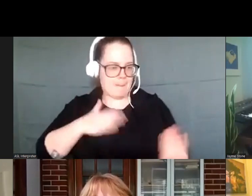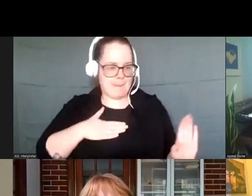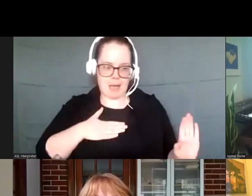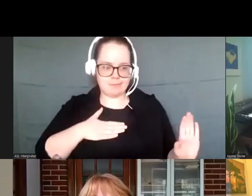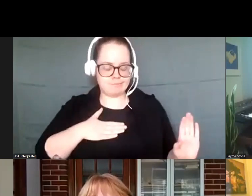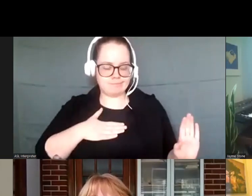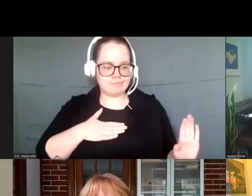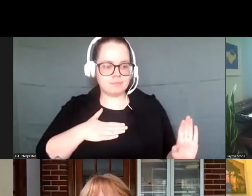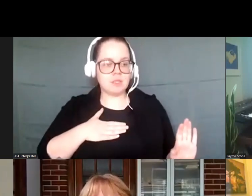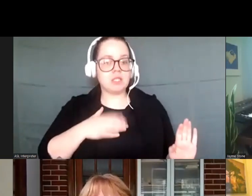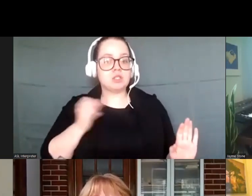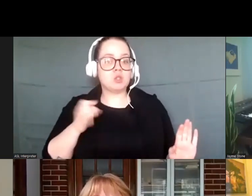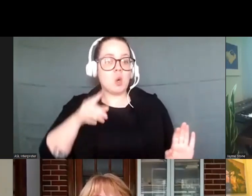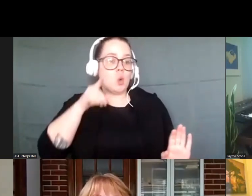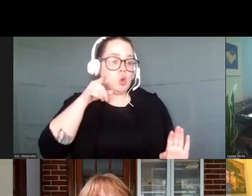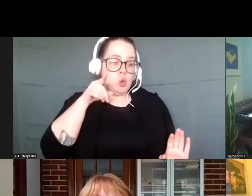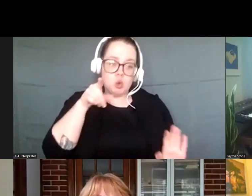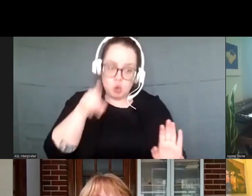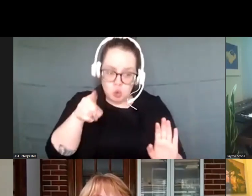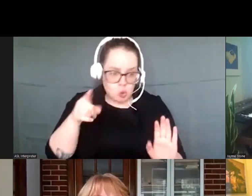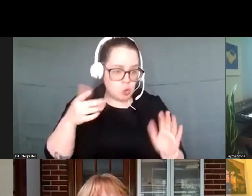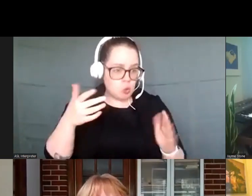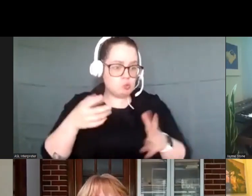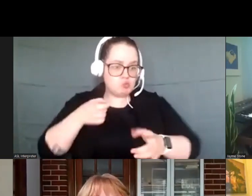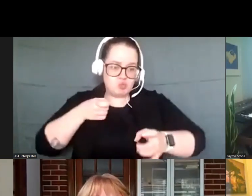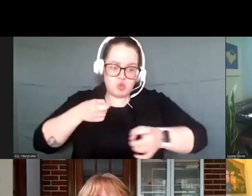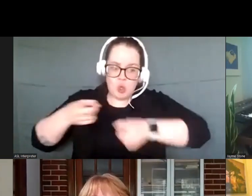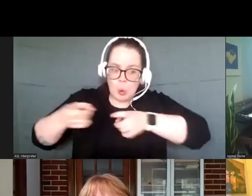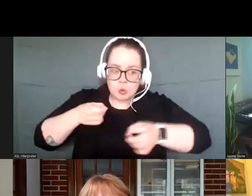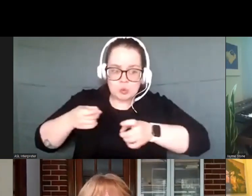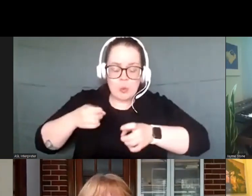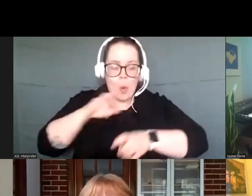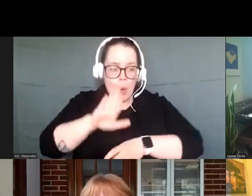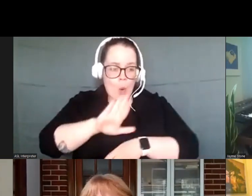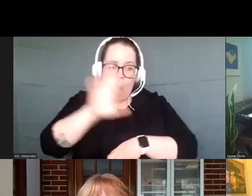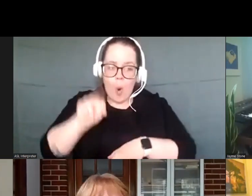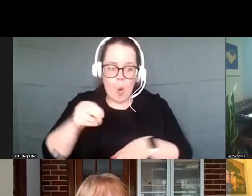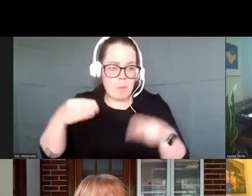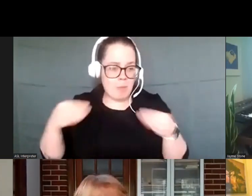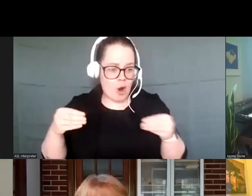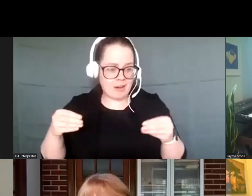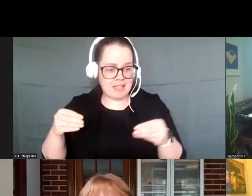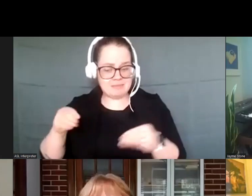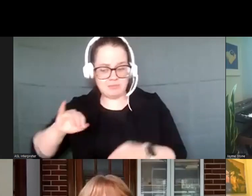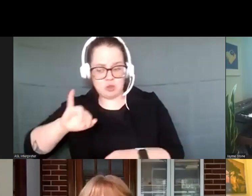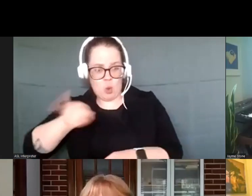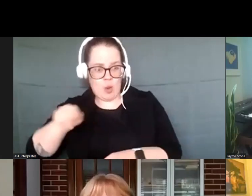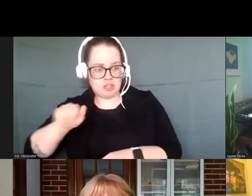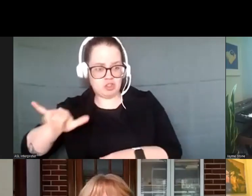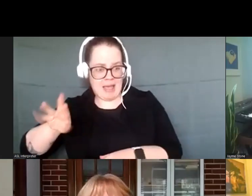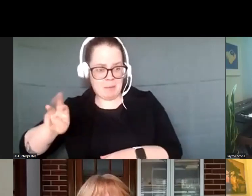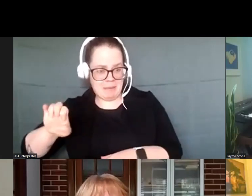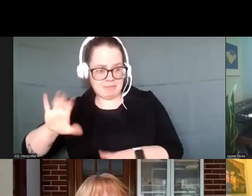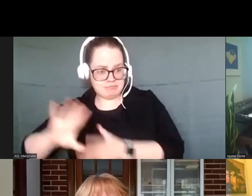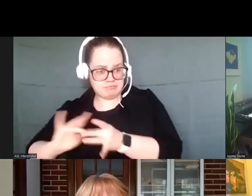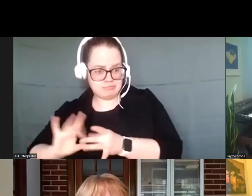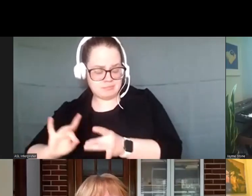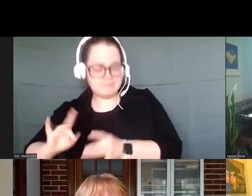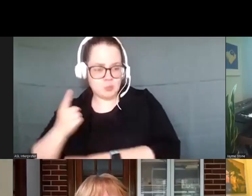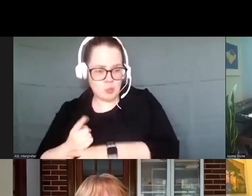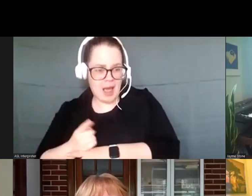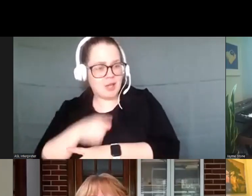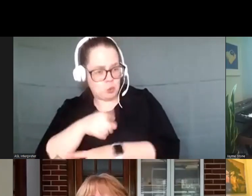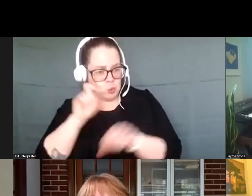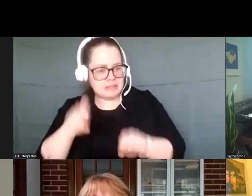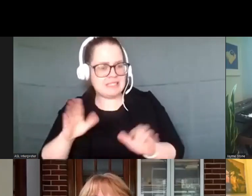And that you do drive the market. And Jayme, what Jayme said is right. You need to be pushing that and driving it